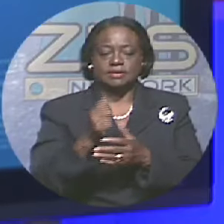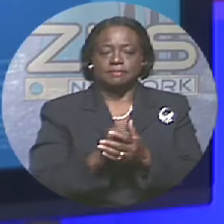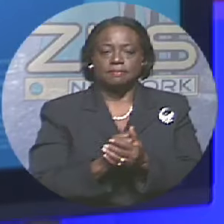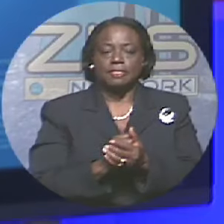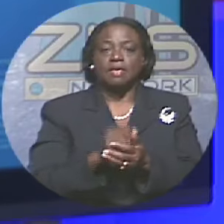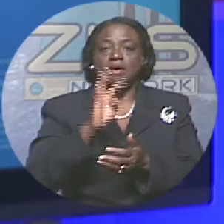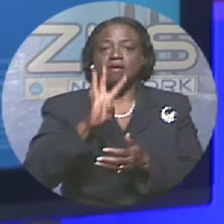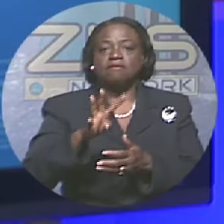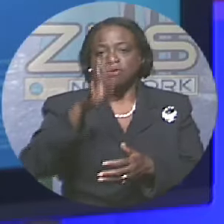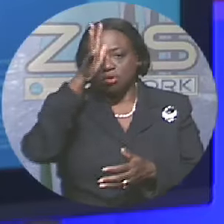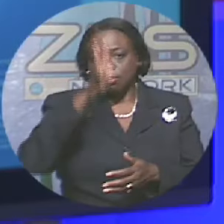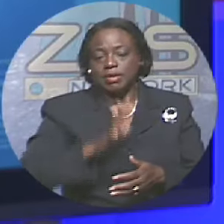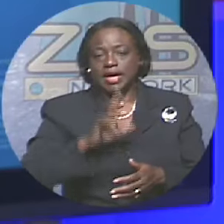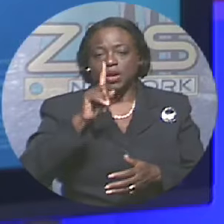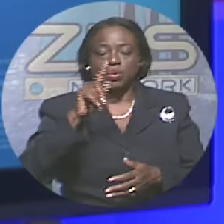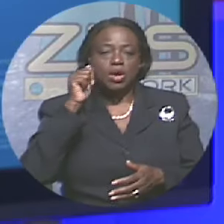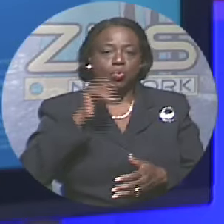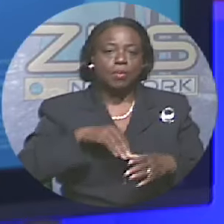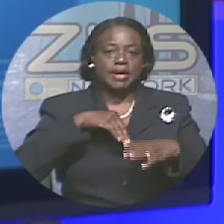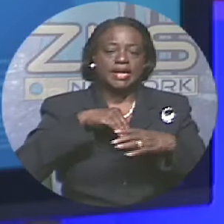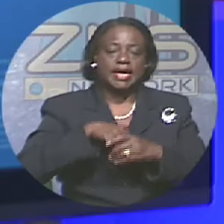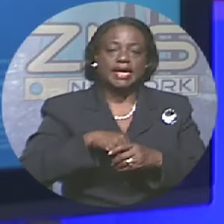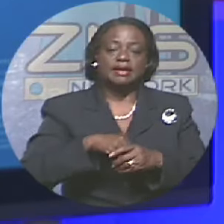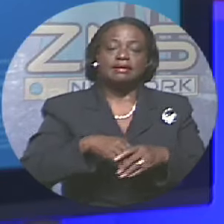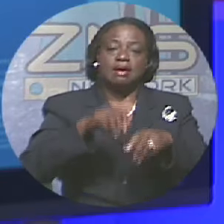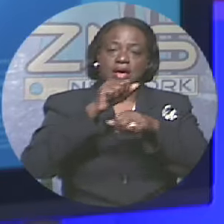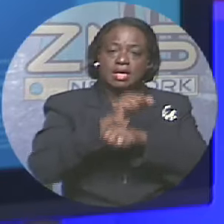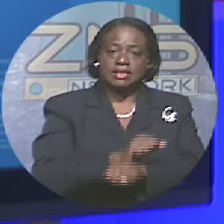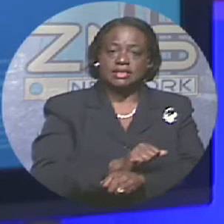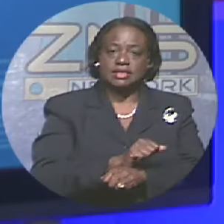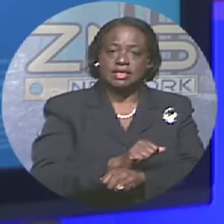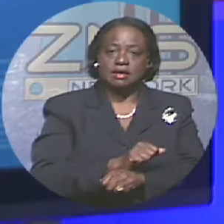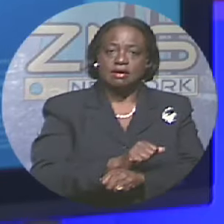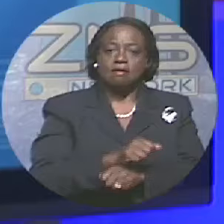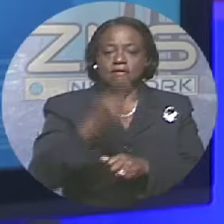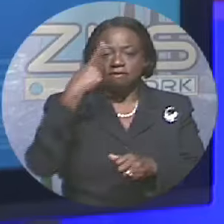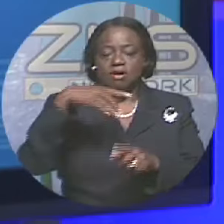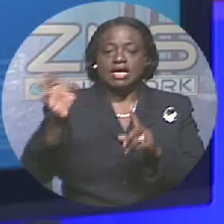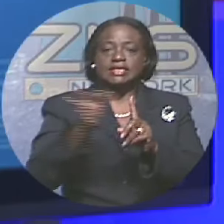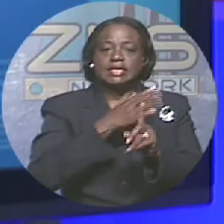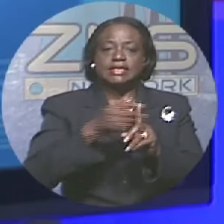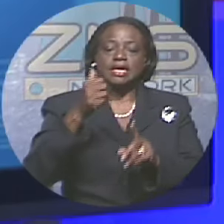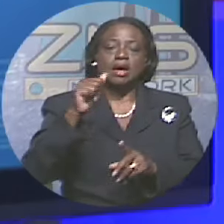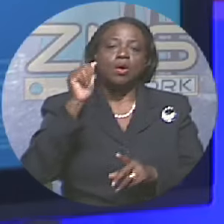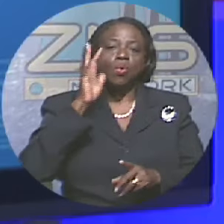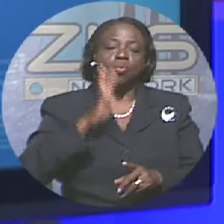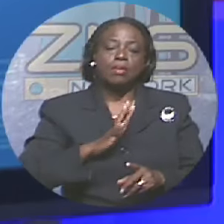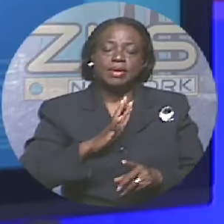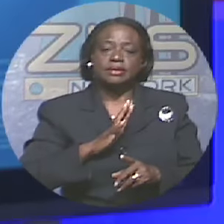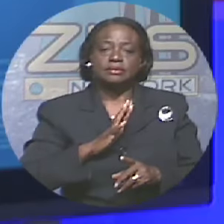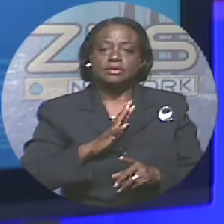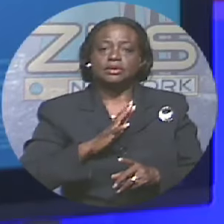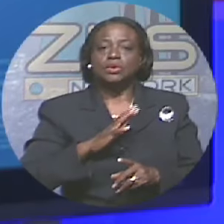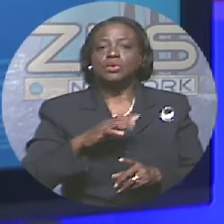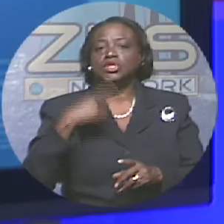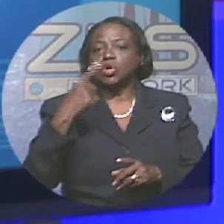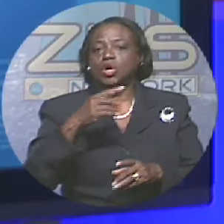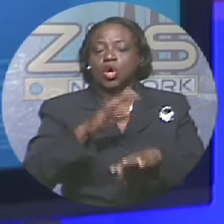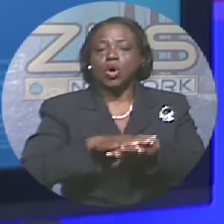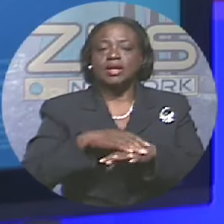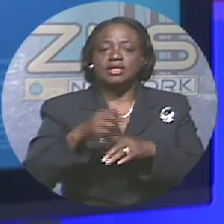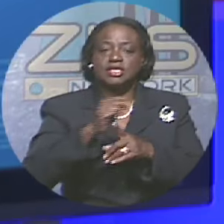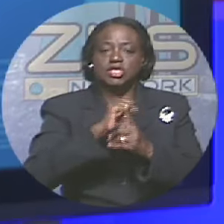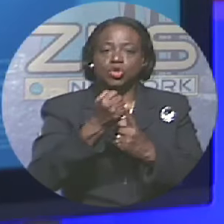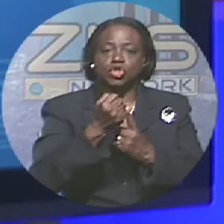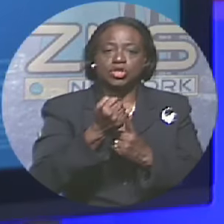Four males and one female are in custody in connection with the assault of a female that has gone viral on social media. In light of this, police say